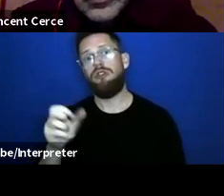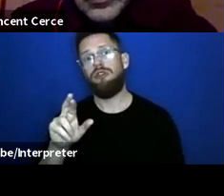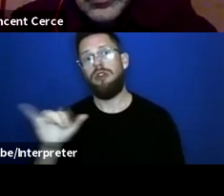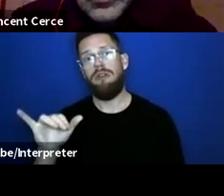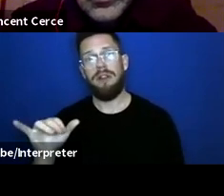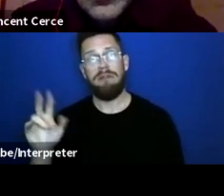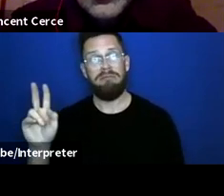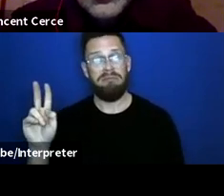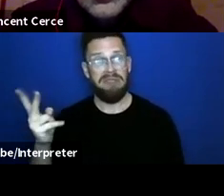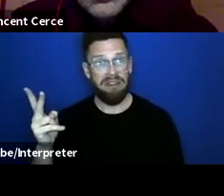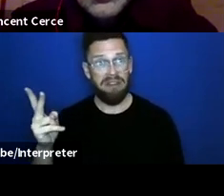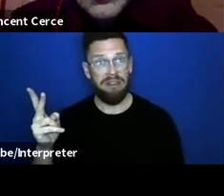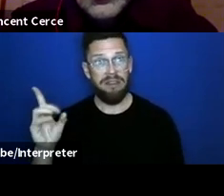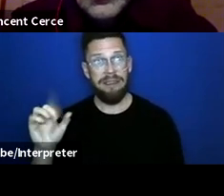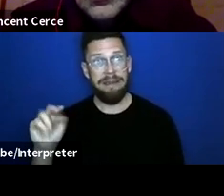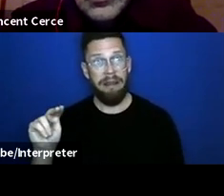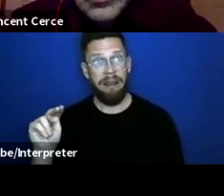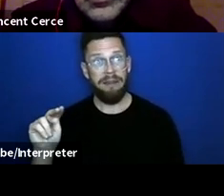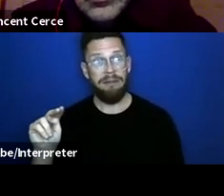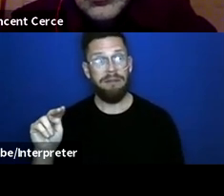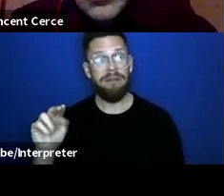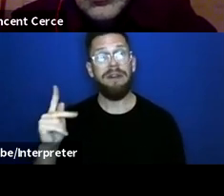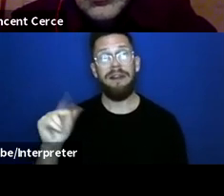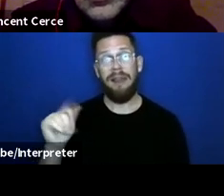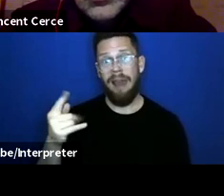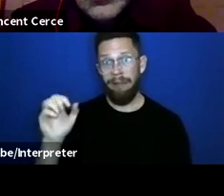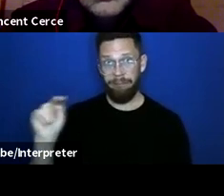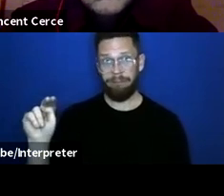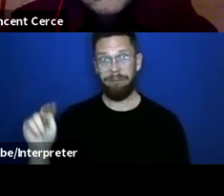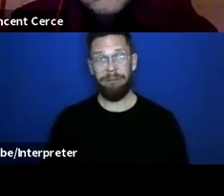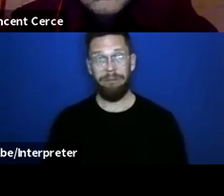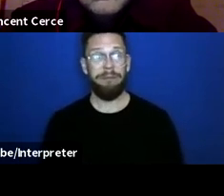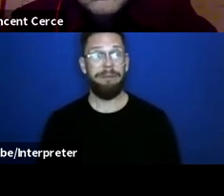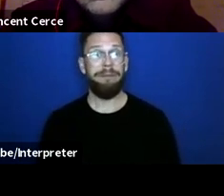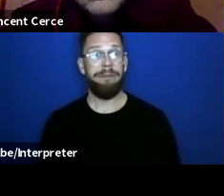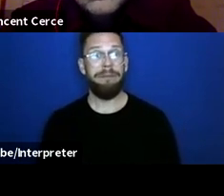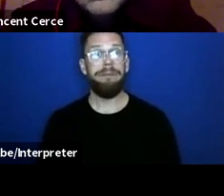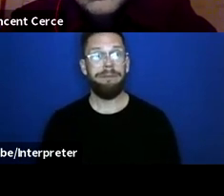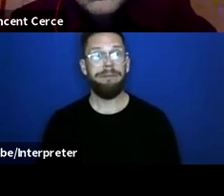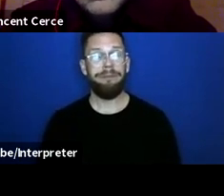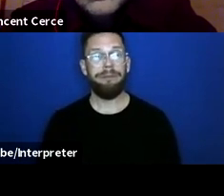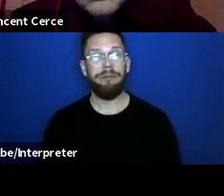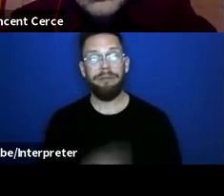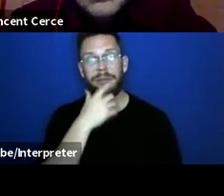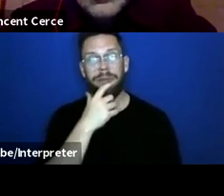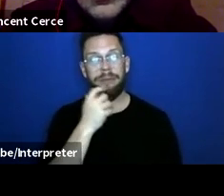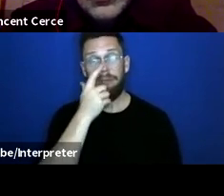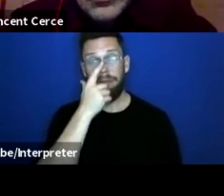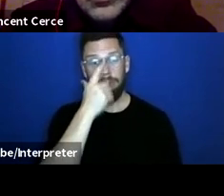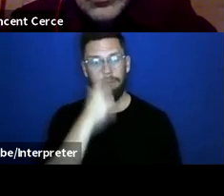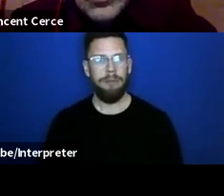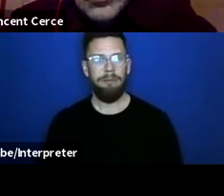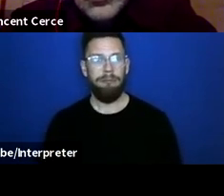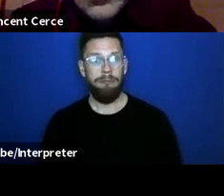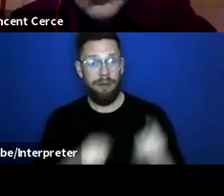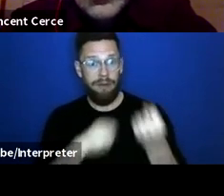Dan Sheedy, and a second? Second. Who was the second? Was that you, Kathleen? And Kathleen Stern, second. All